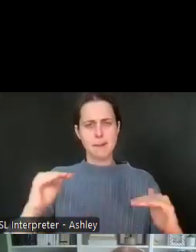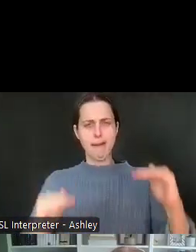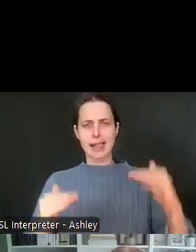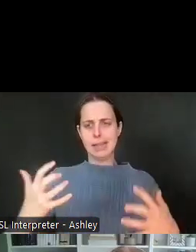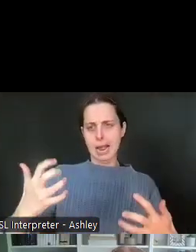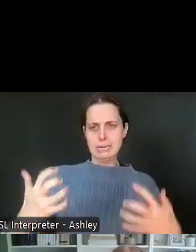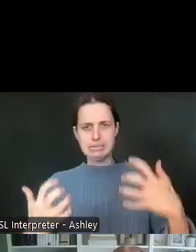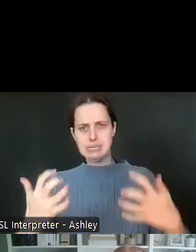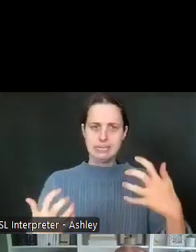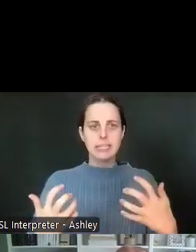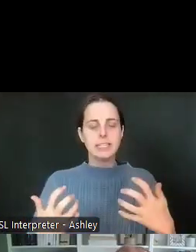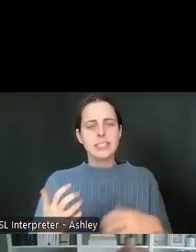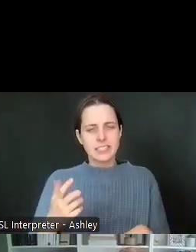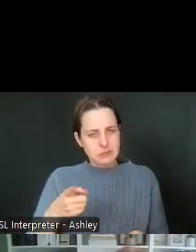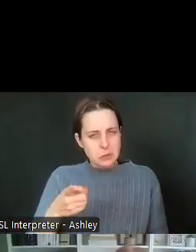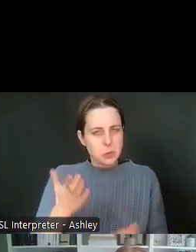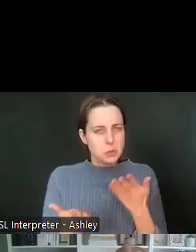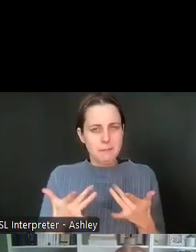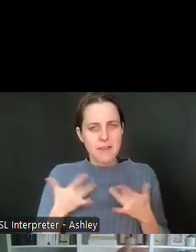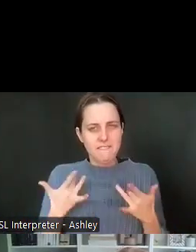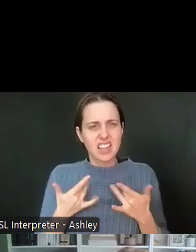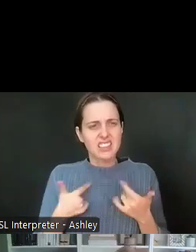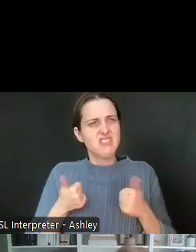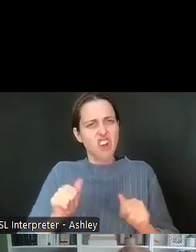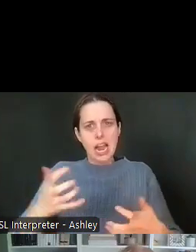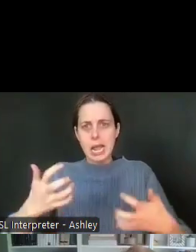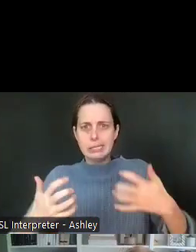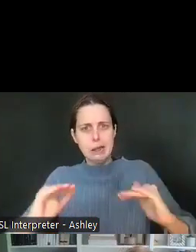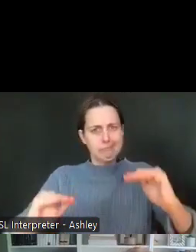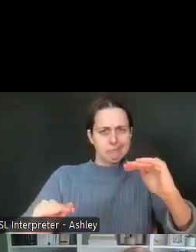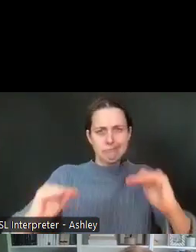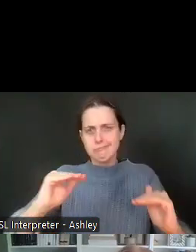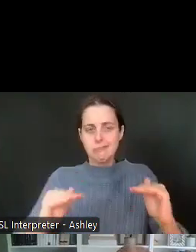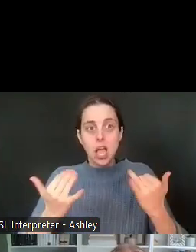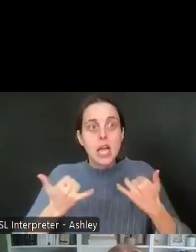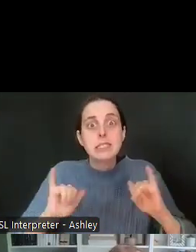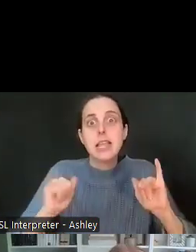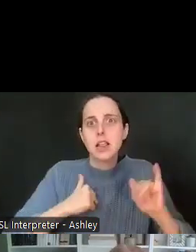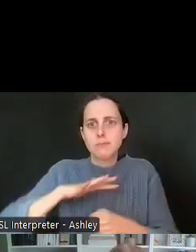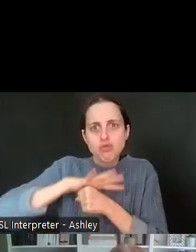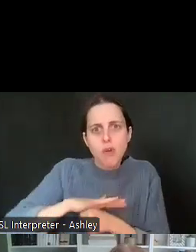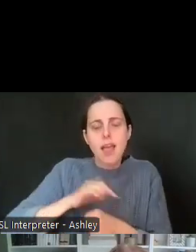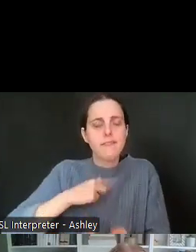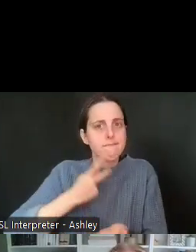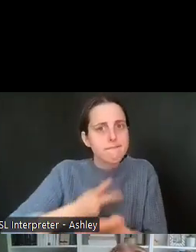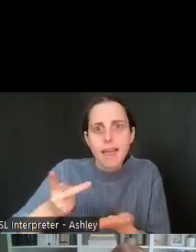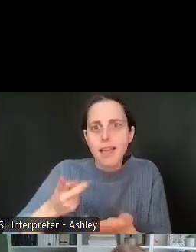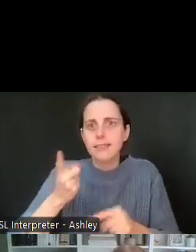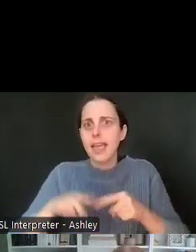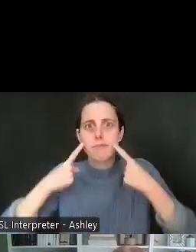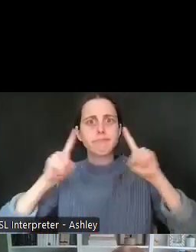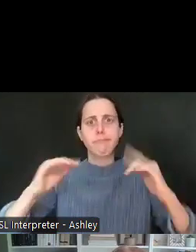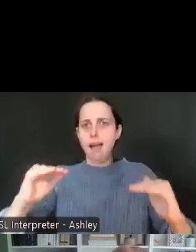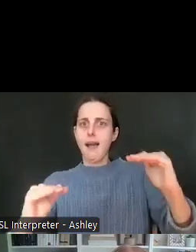work-life balance and you feel exhausted or stressed or like a complete failure, you're not alone.